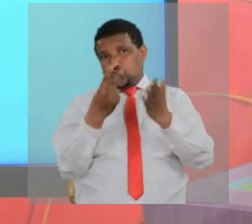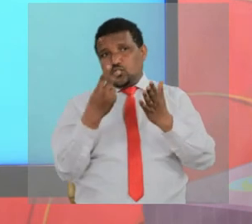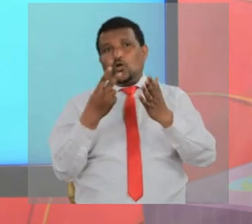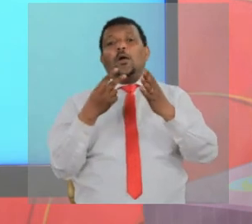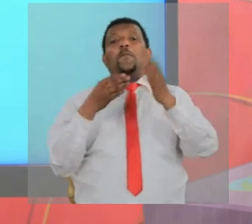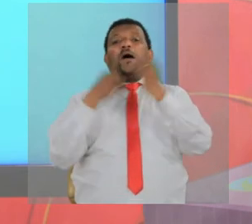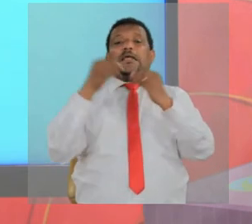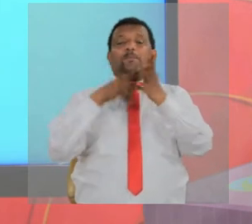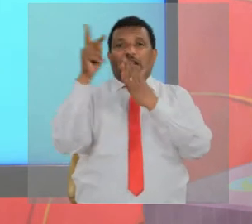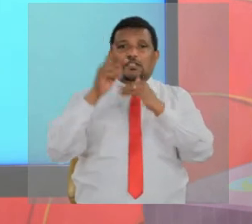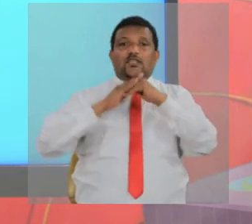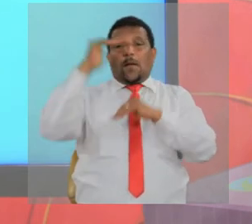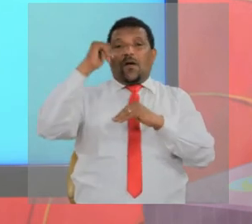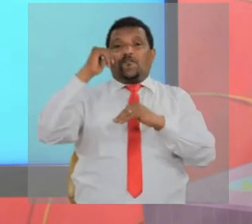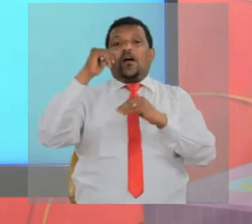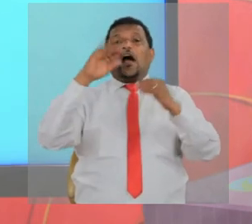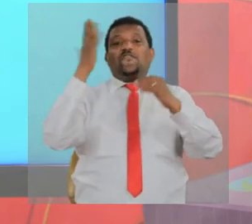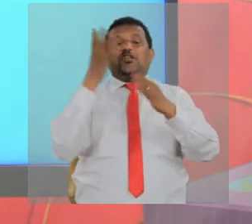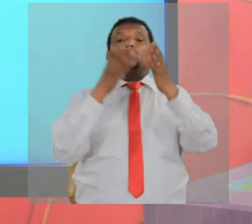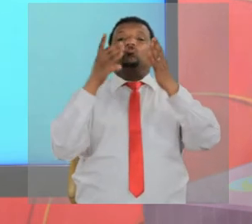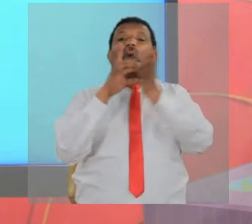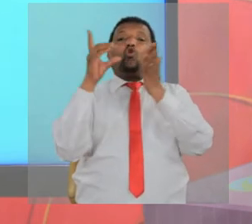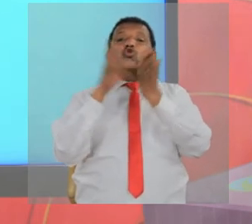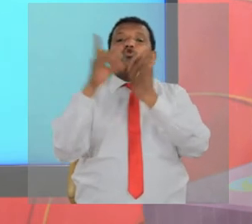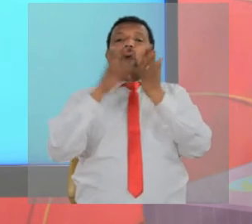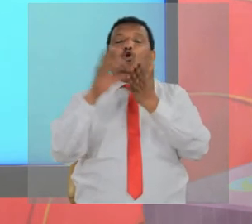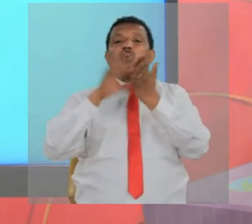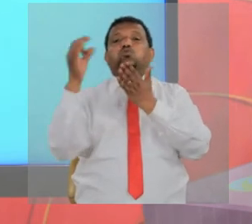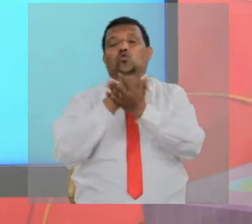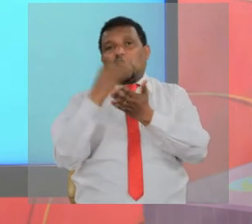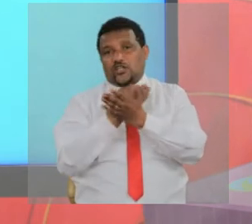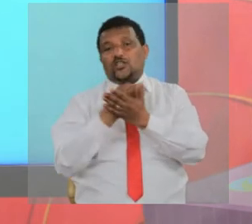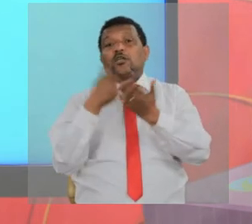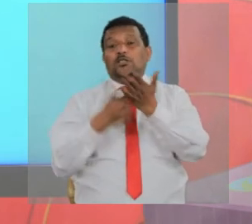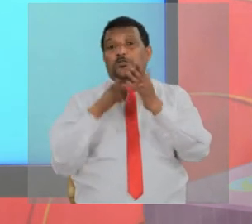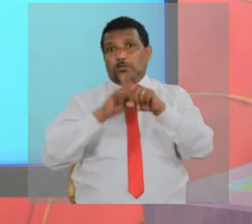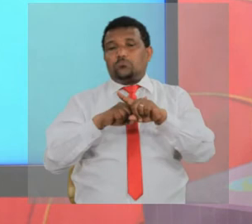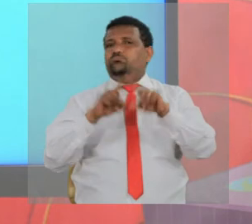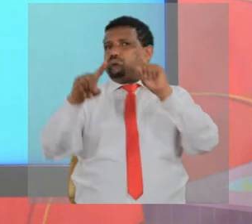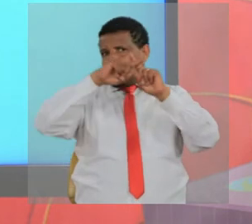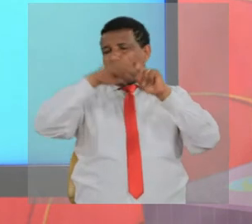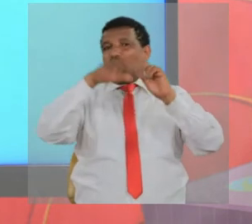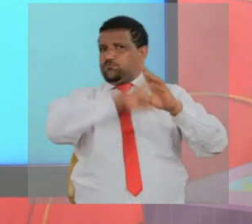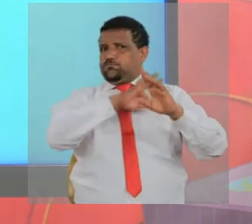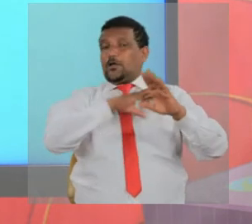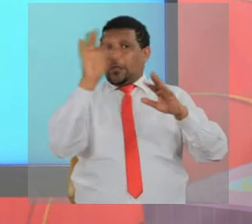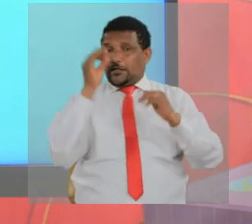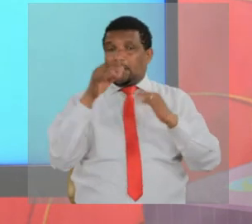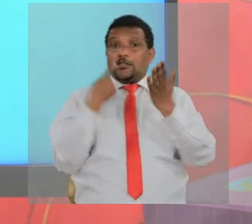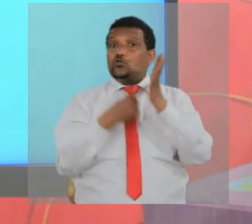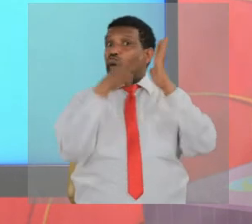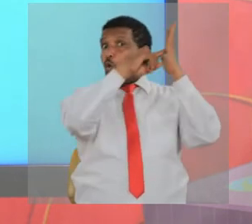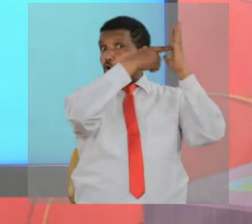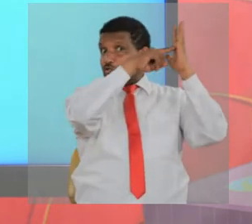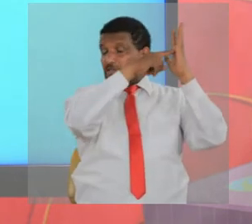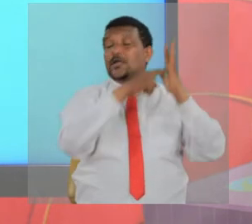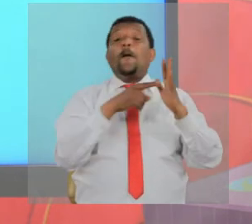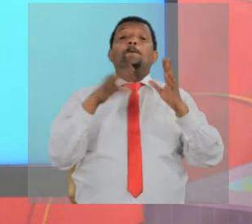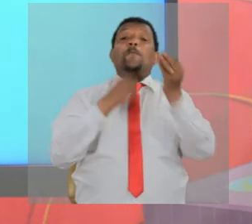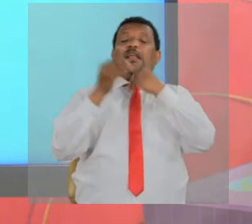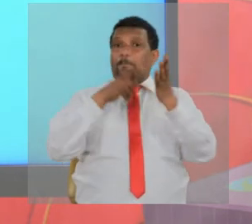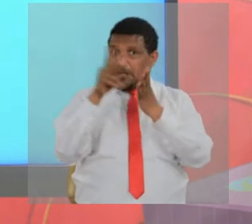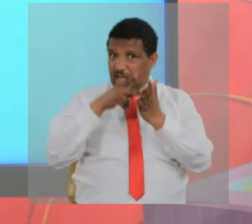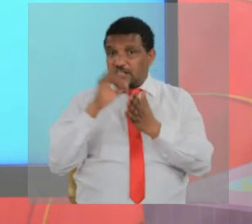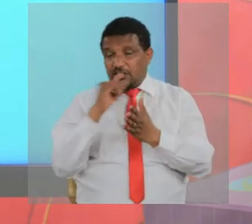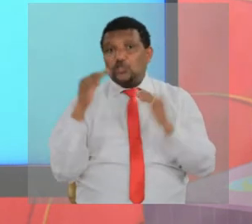of production. In this case, the firm is enjoying with a positive economic profit. At this point, the market